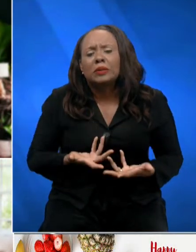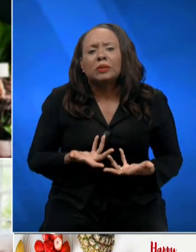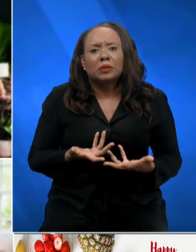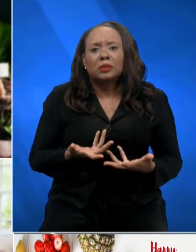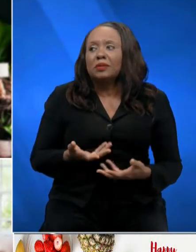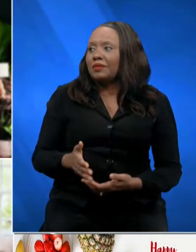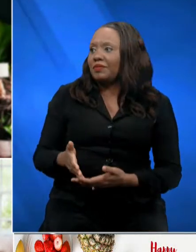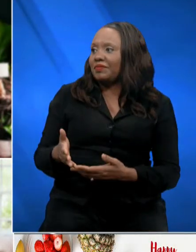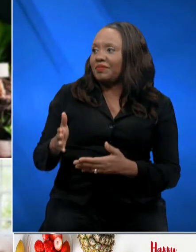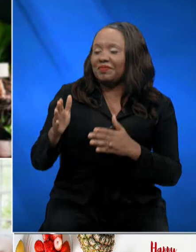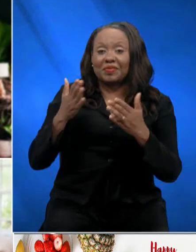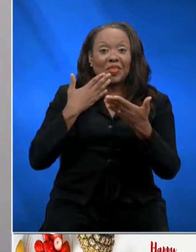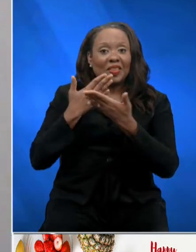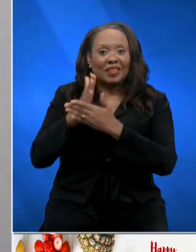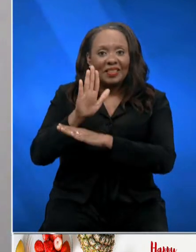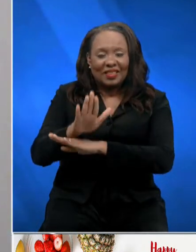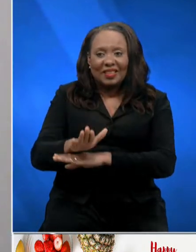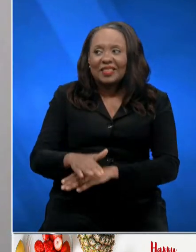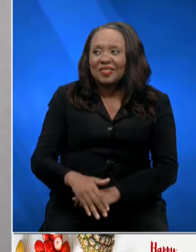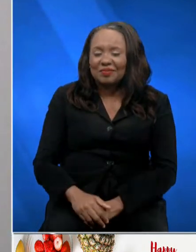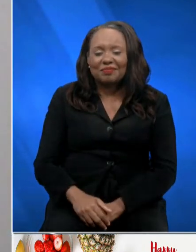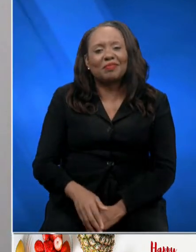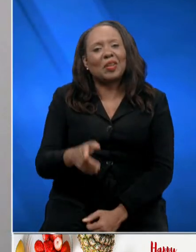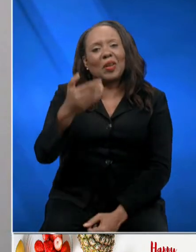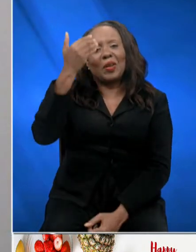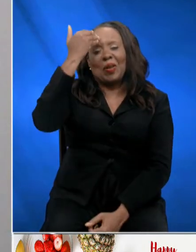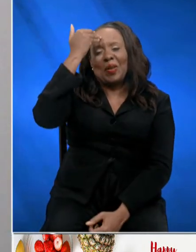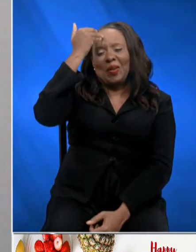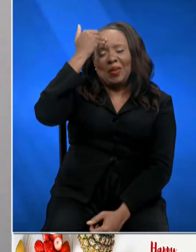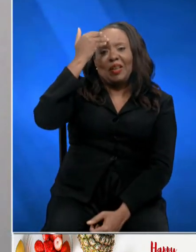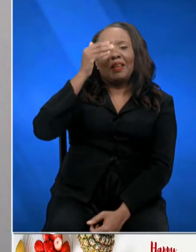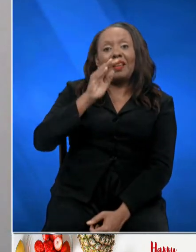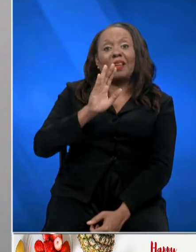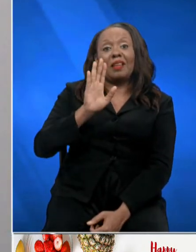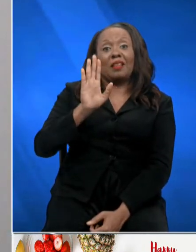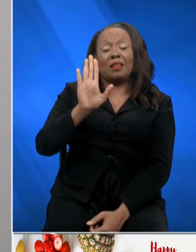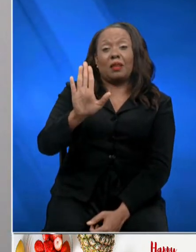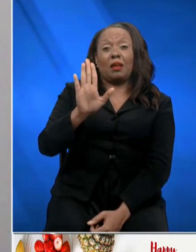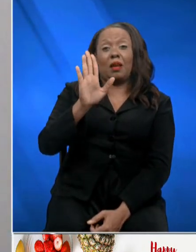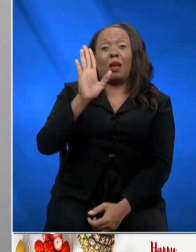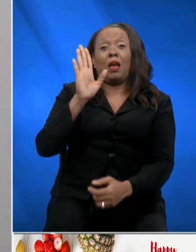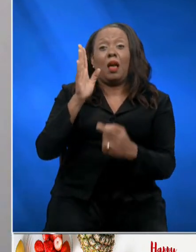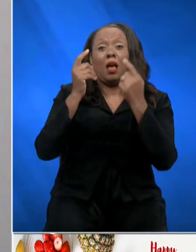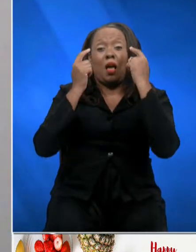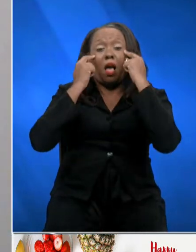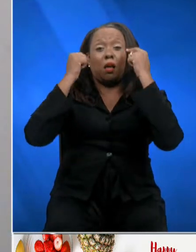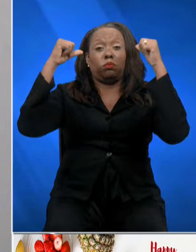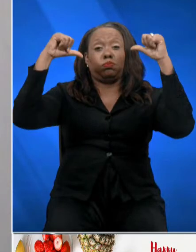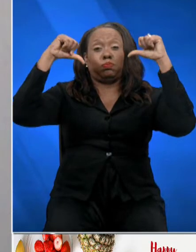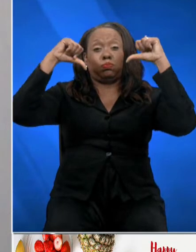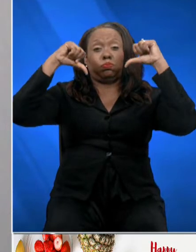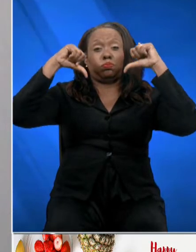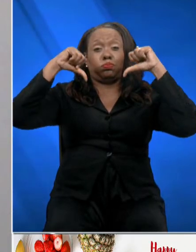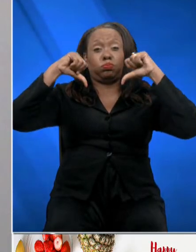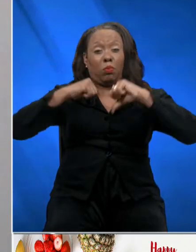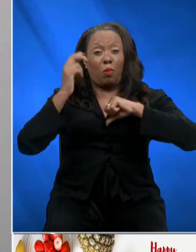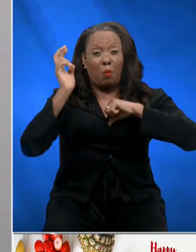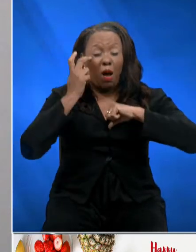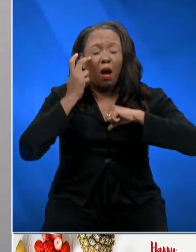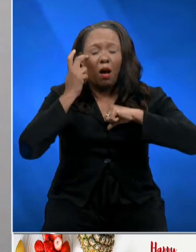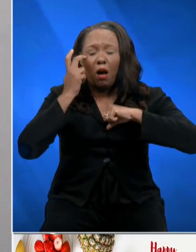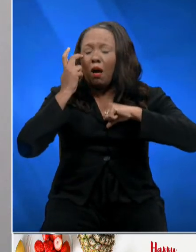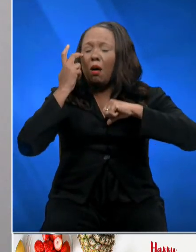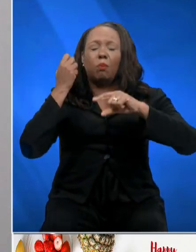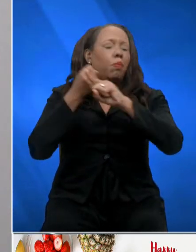Good night. As you can imagine, losing your sight is a devastating process